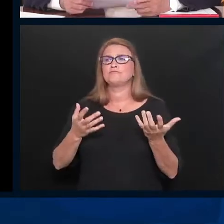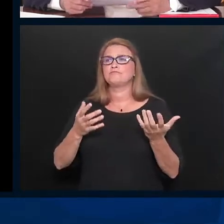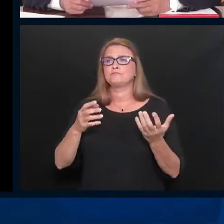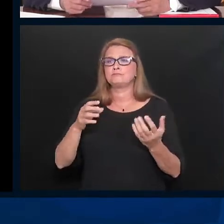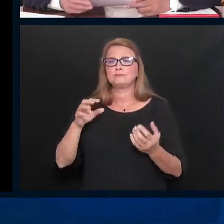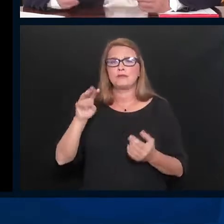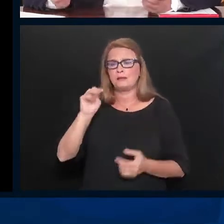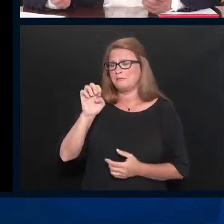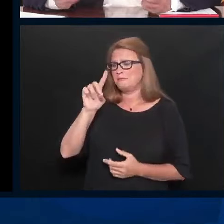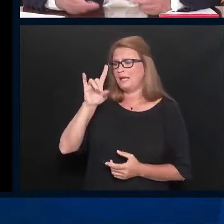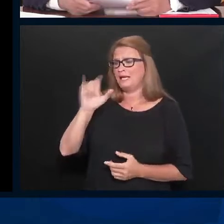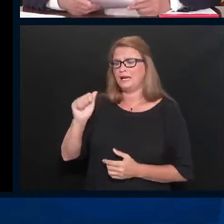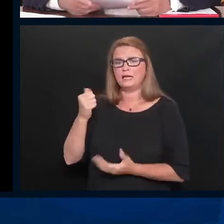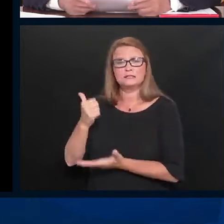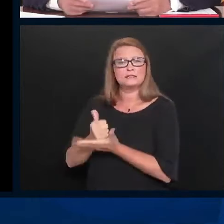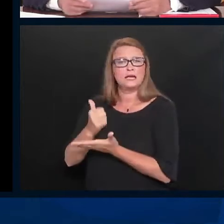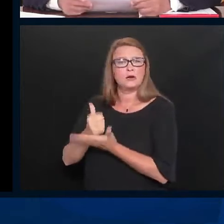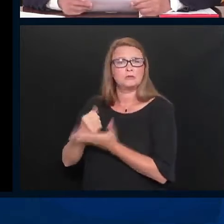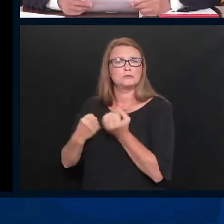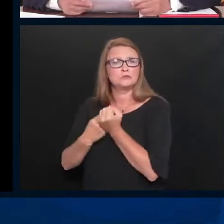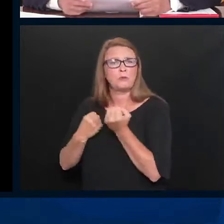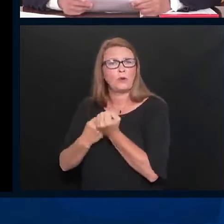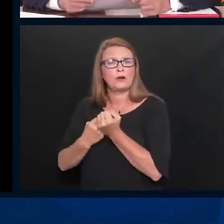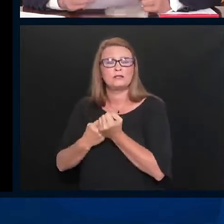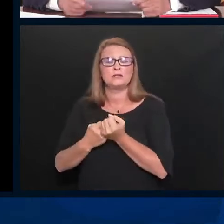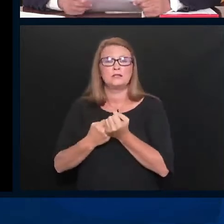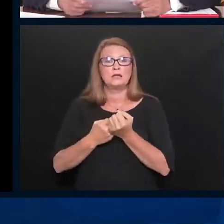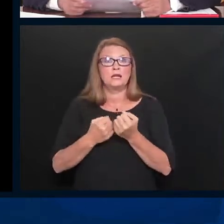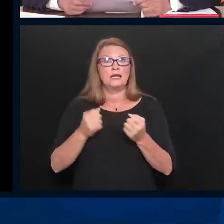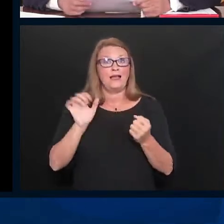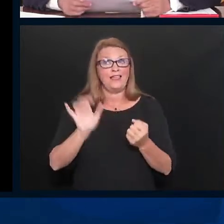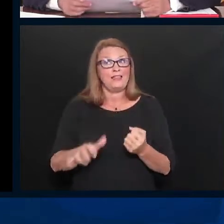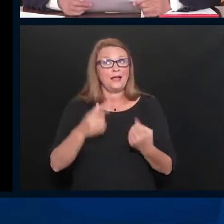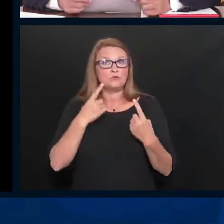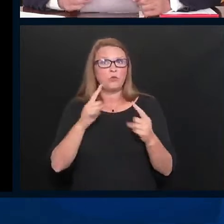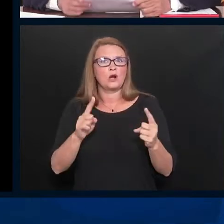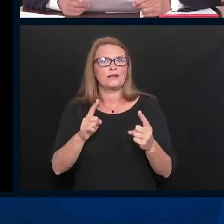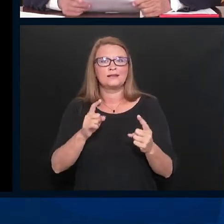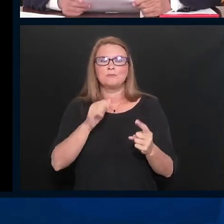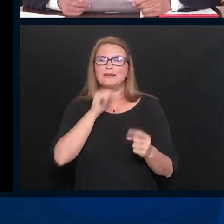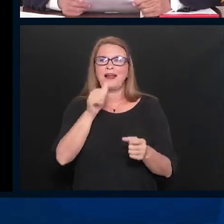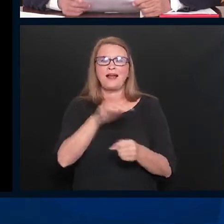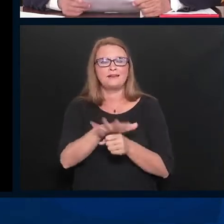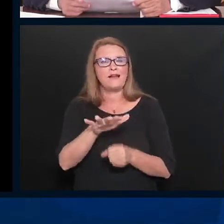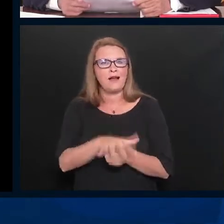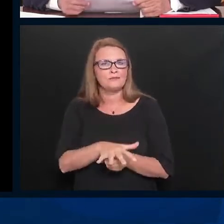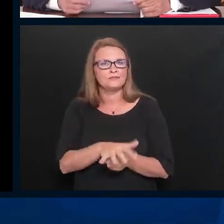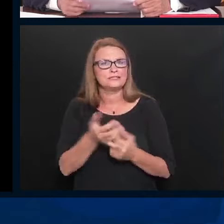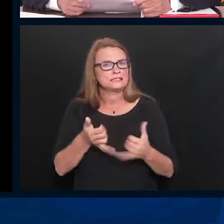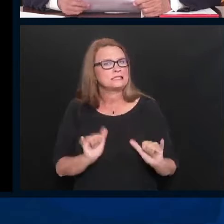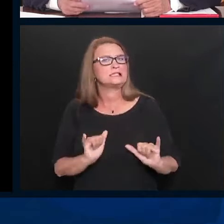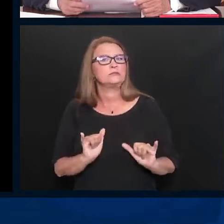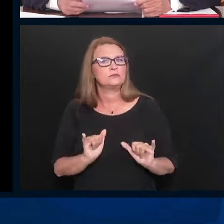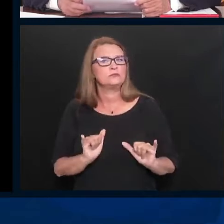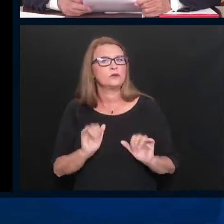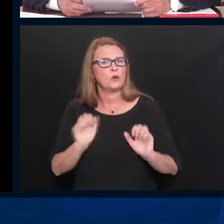and did and everything, all the stuff we're doing is working. It's just not working good enough. We can do better.